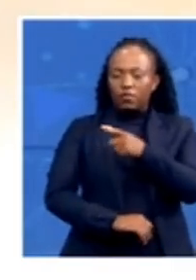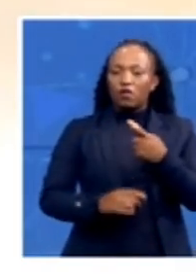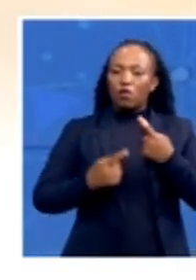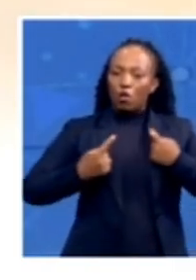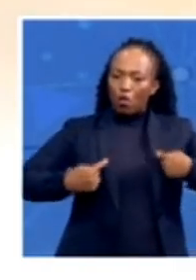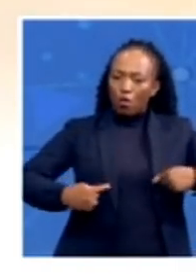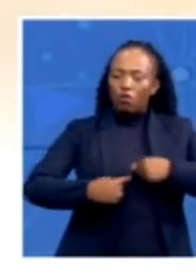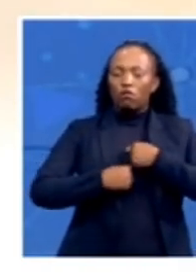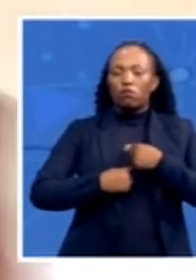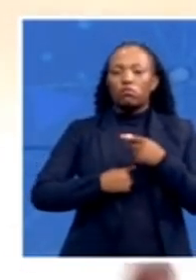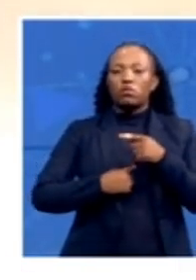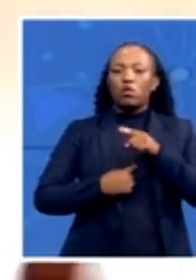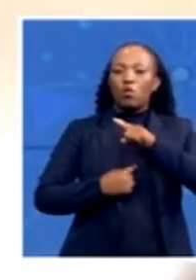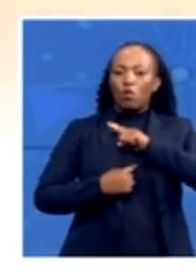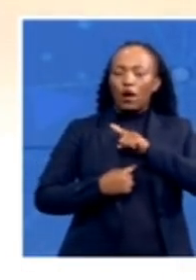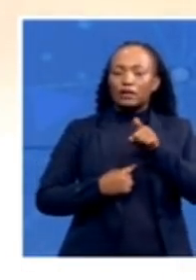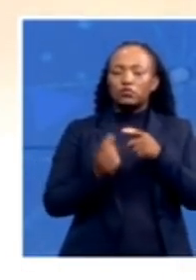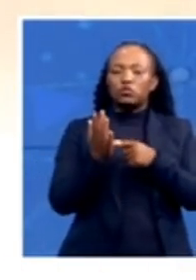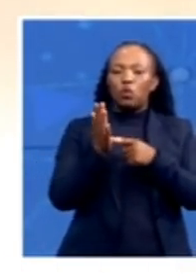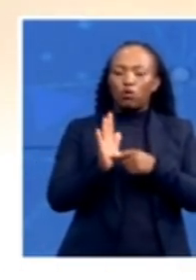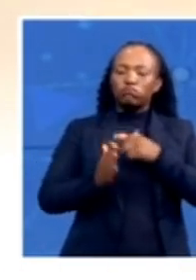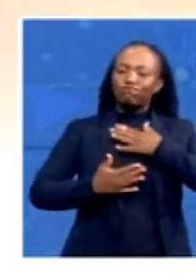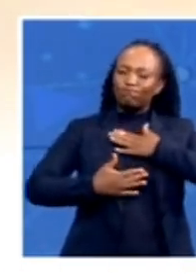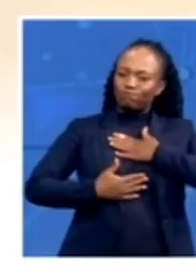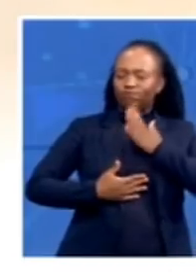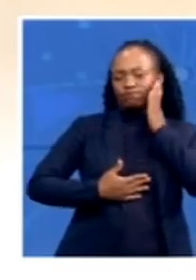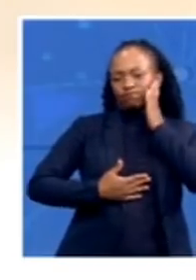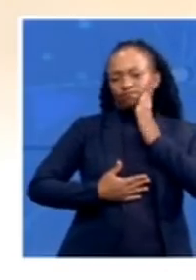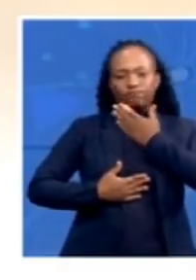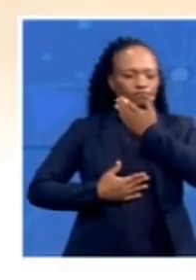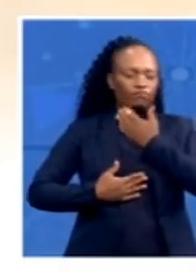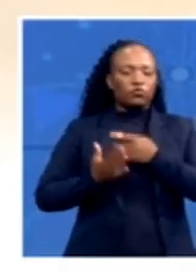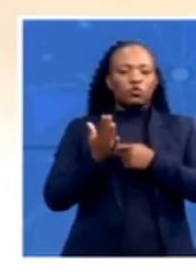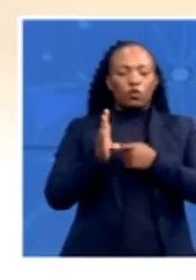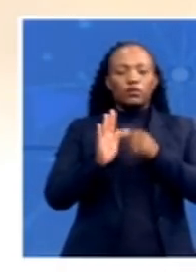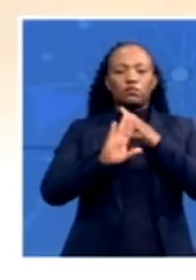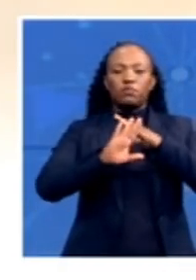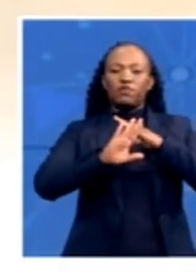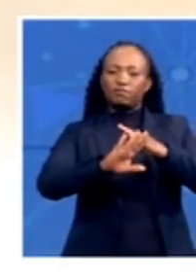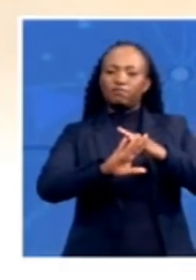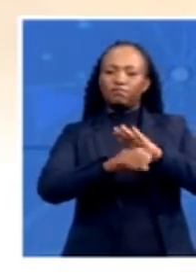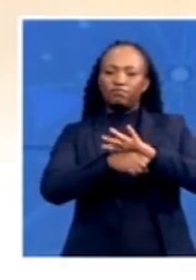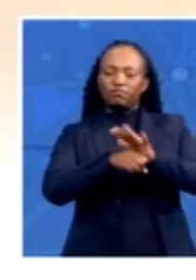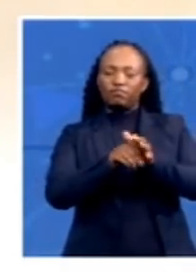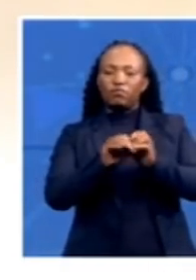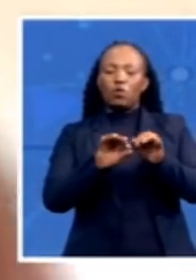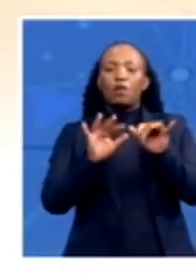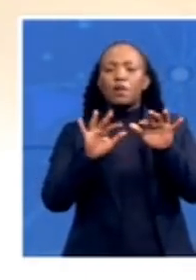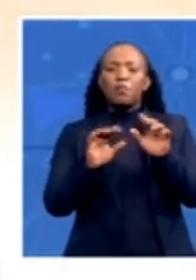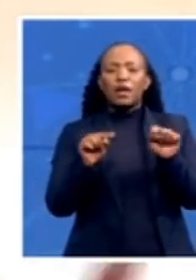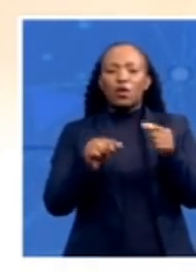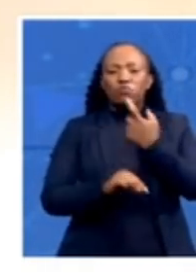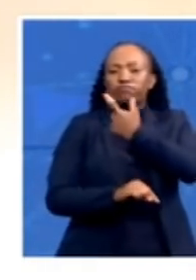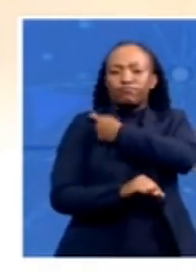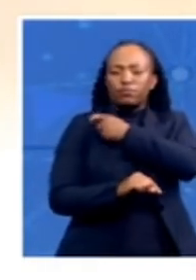charity because you prevent the spread. There are people who cannot take the vaccine because of their conditions of health, and therefore those people